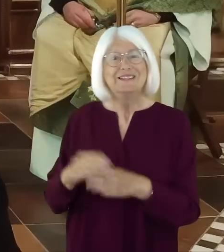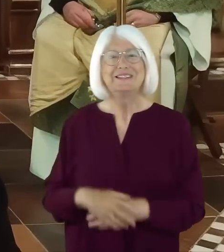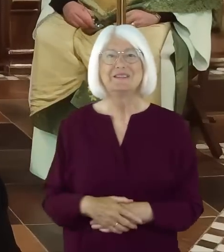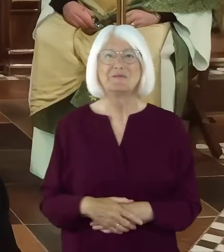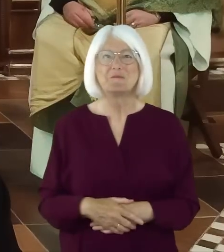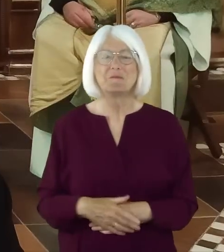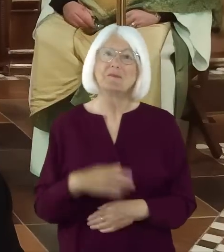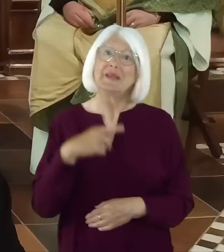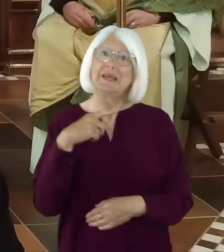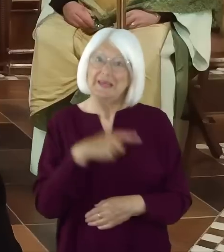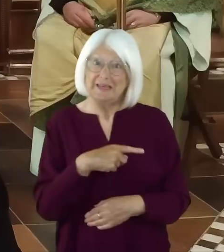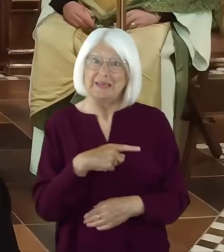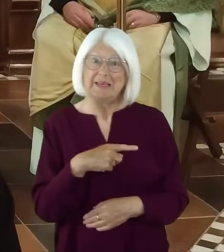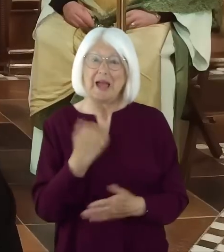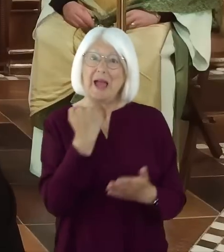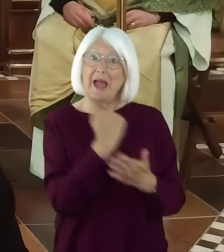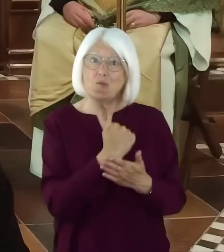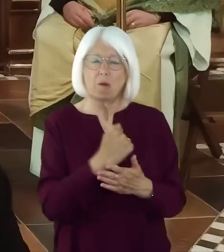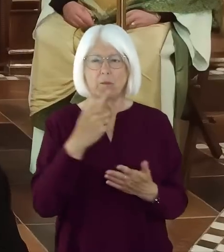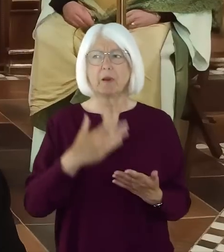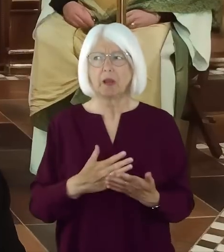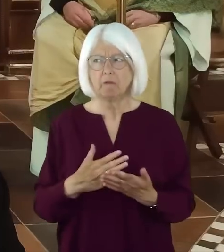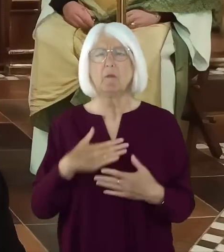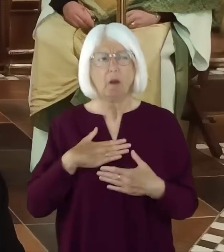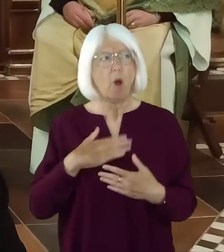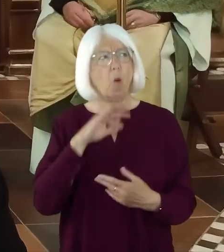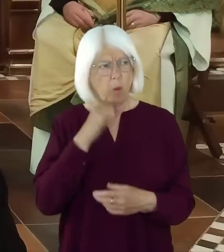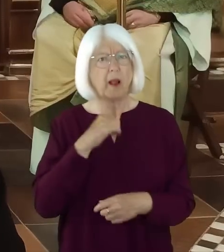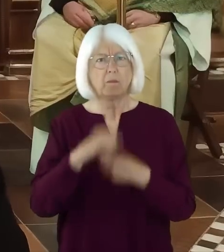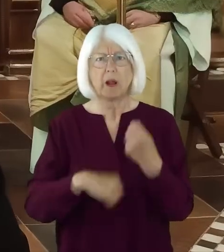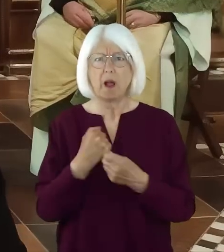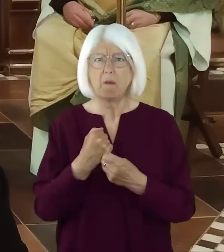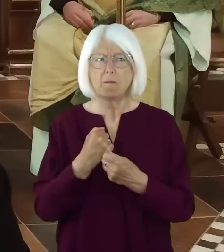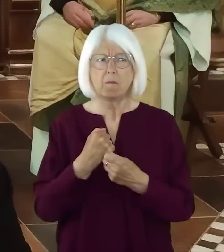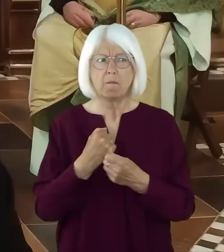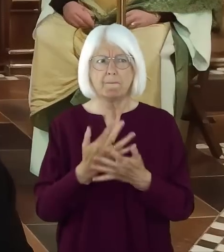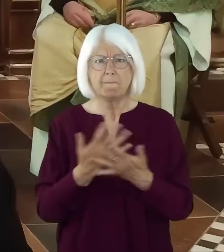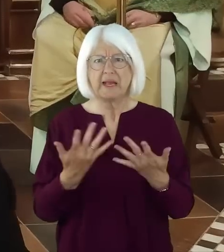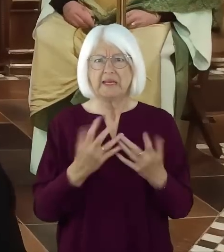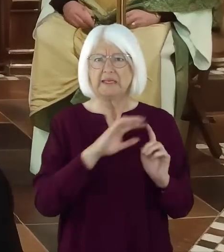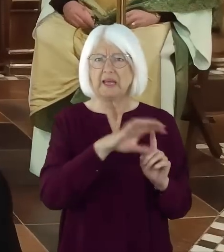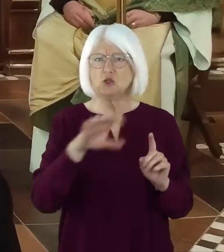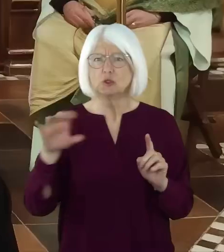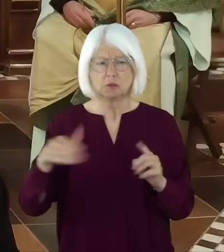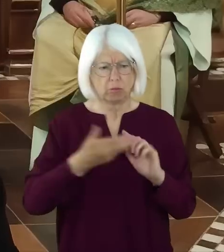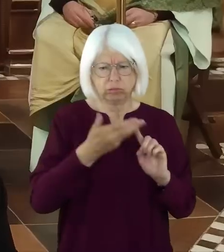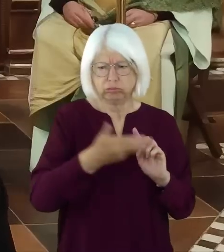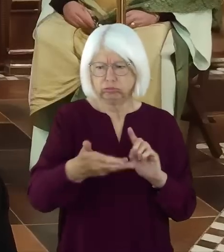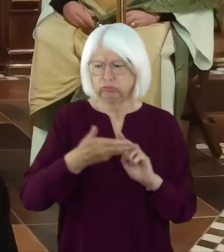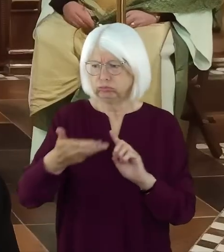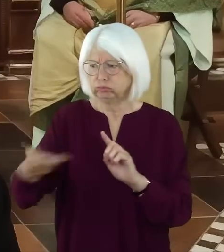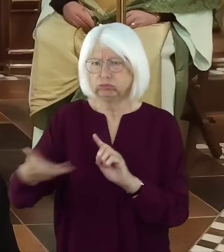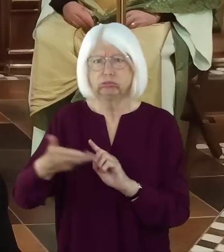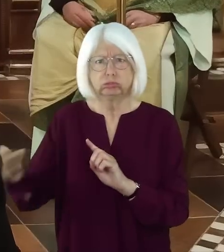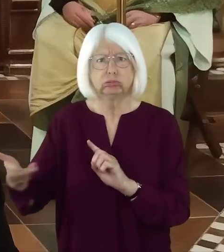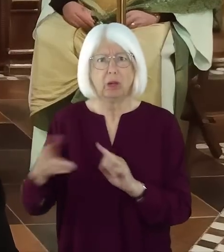Hoping against hope, he believed that he would become the father of many, many nations, according